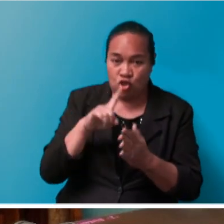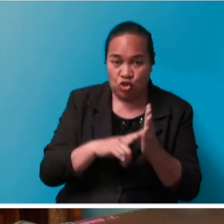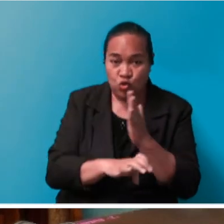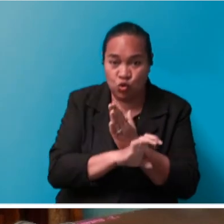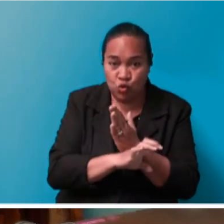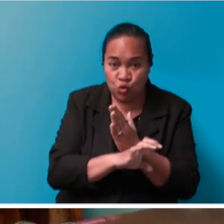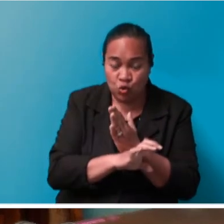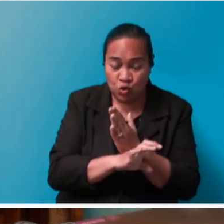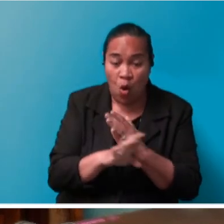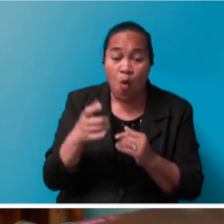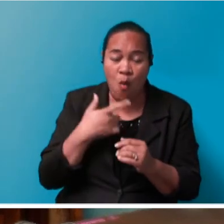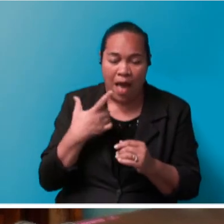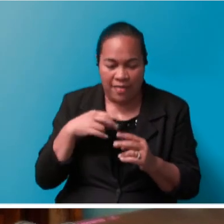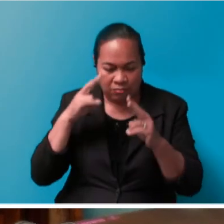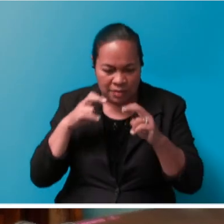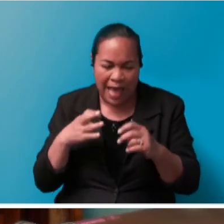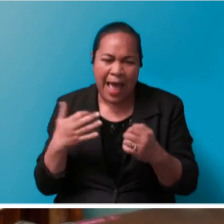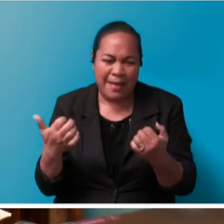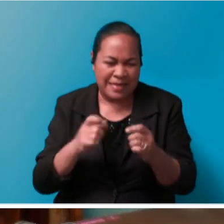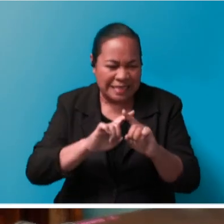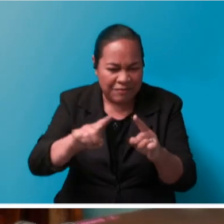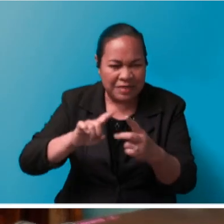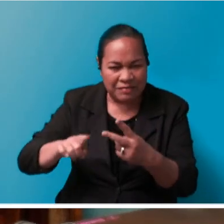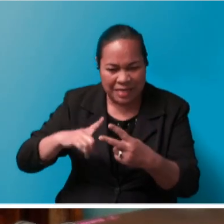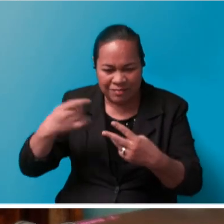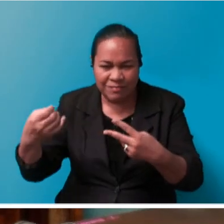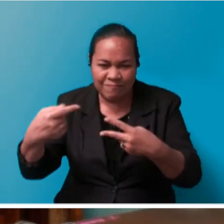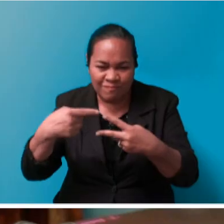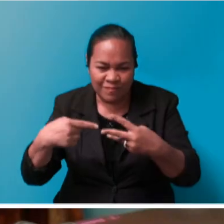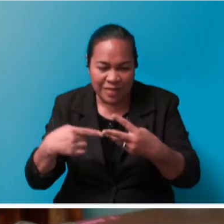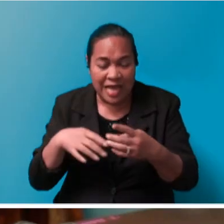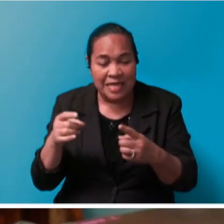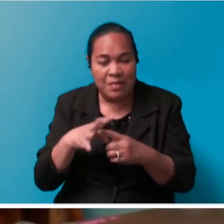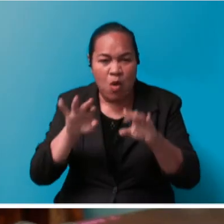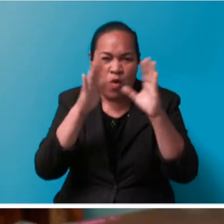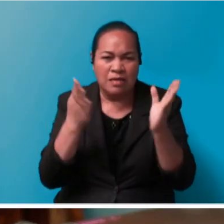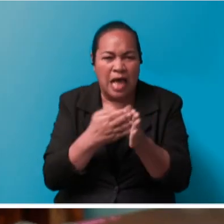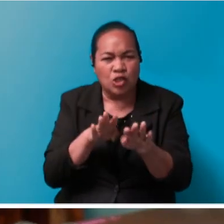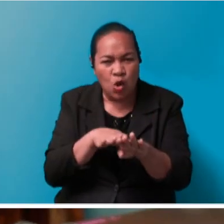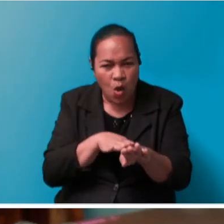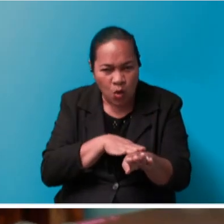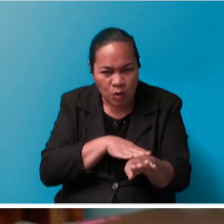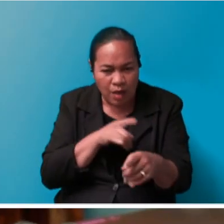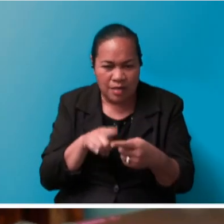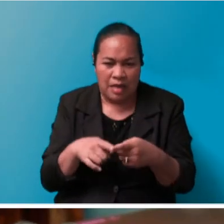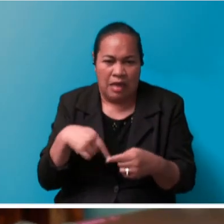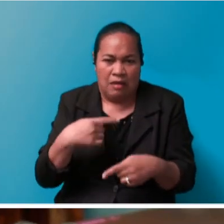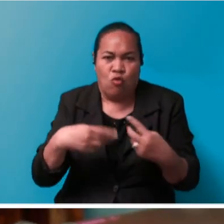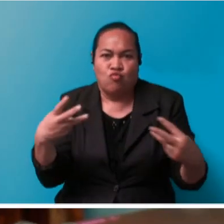taken into account a number of factors, such as the global slowdown, ongoing trade